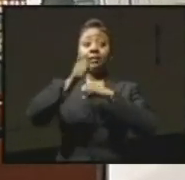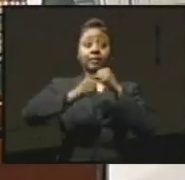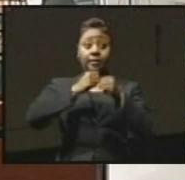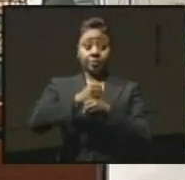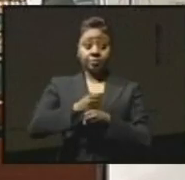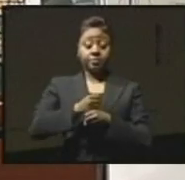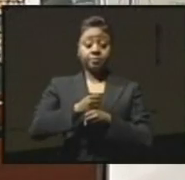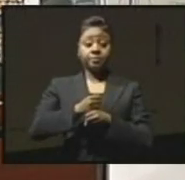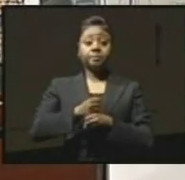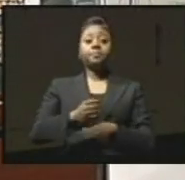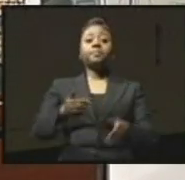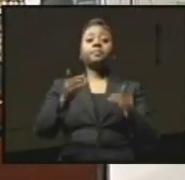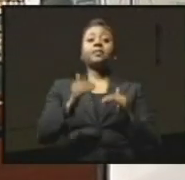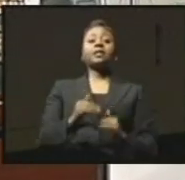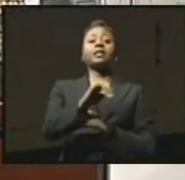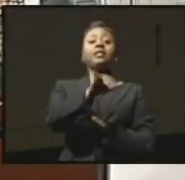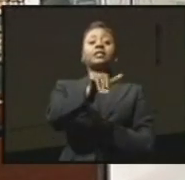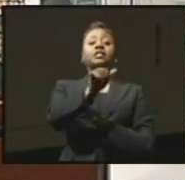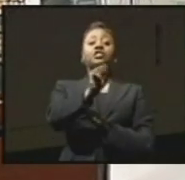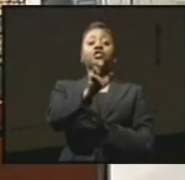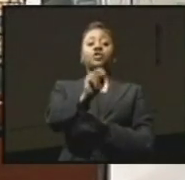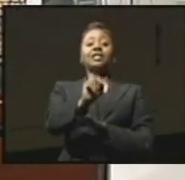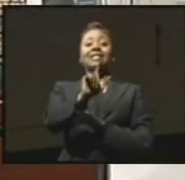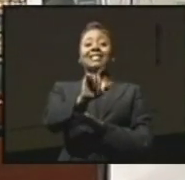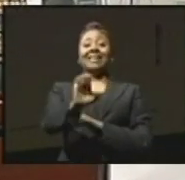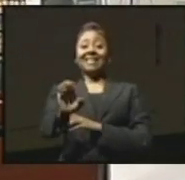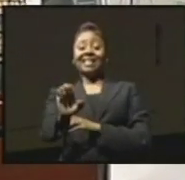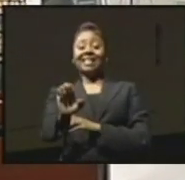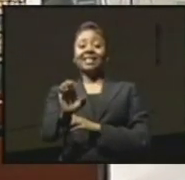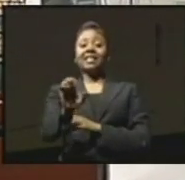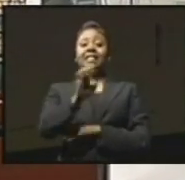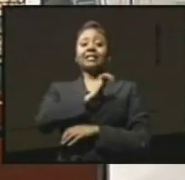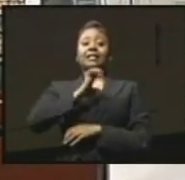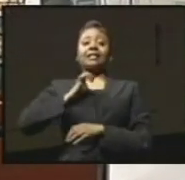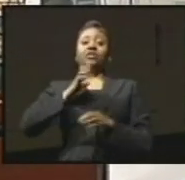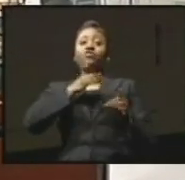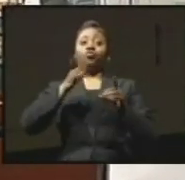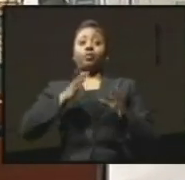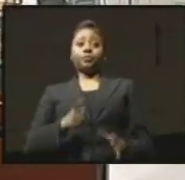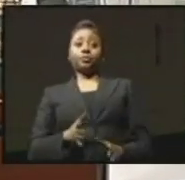Mr. Jason Lee, Executive Director, DAPSEC.